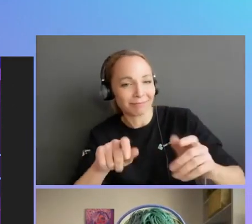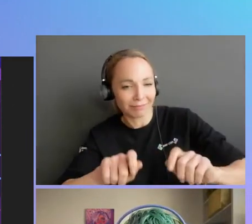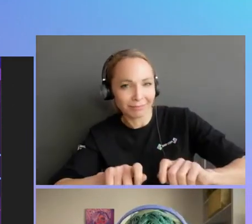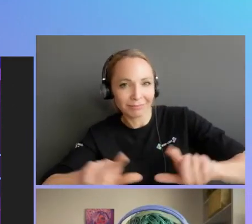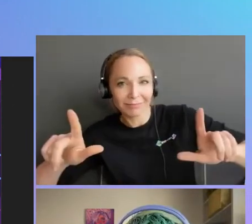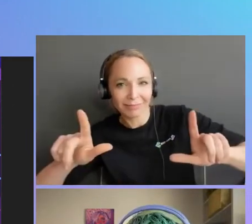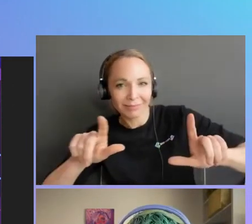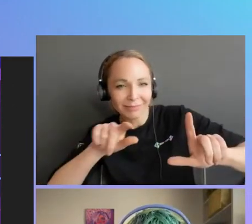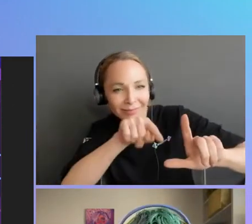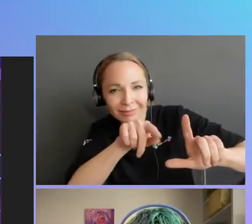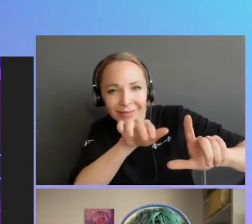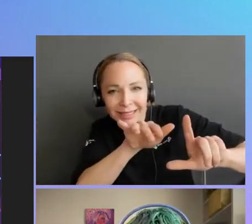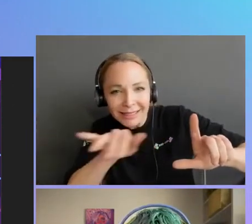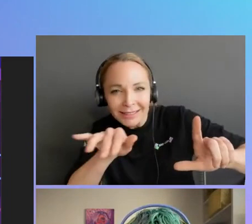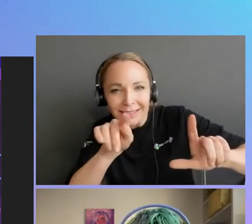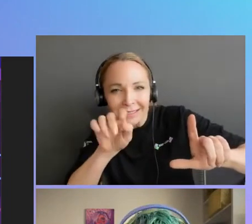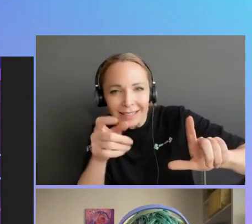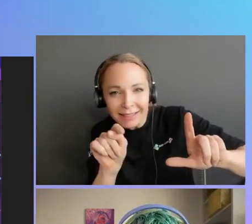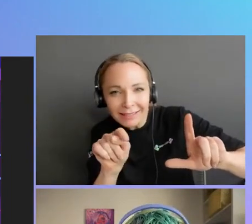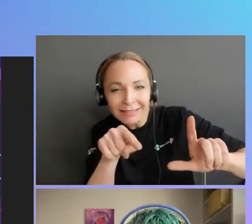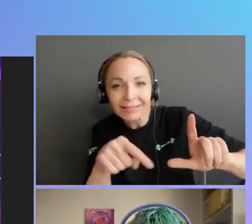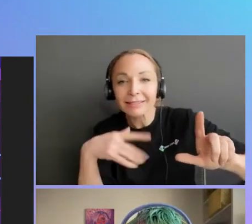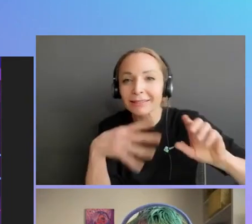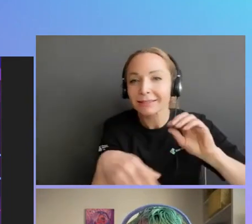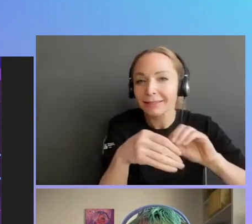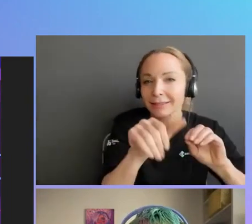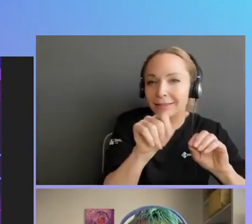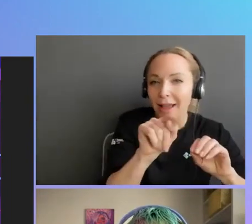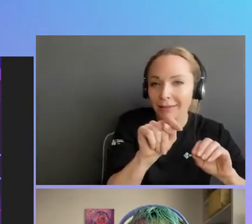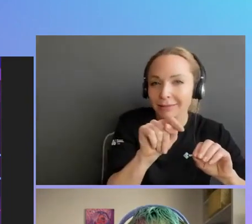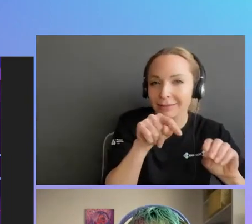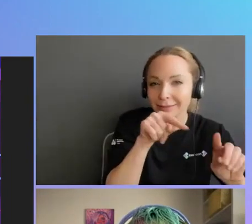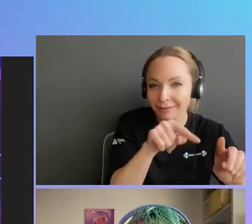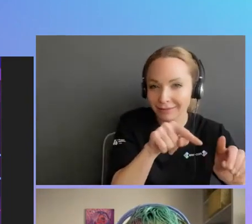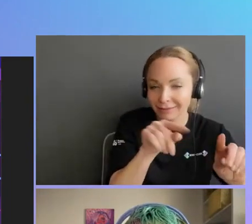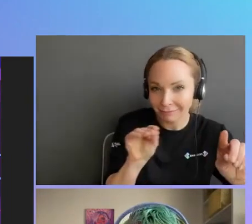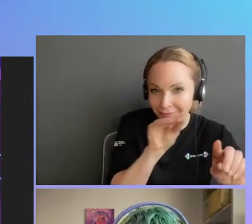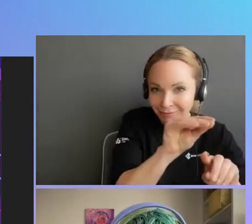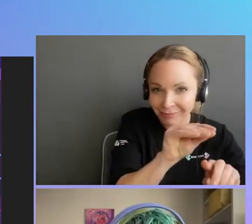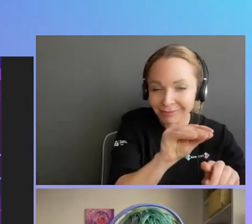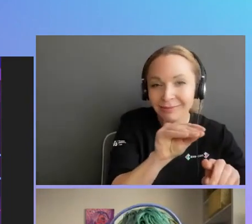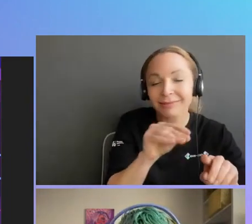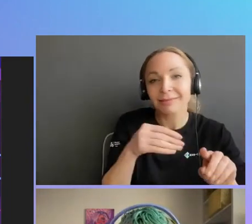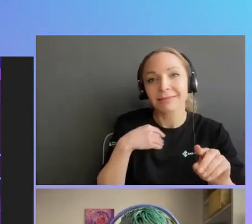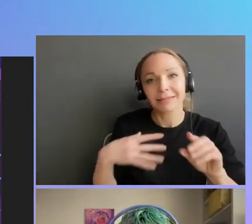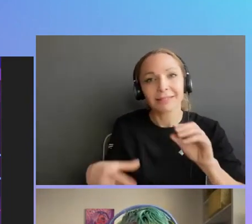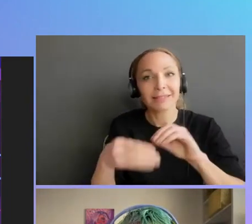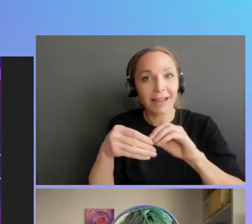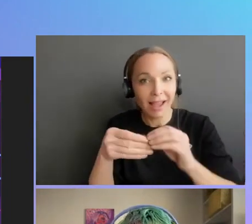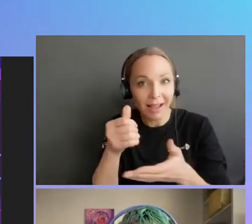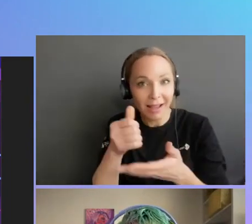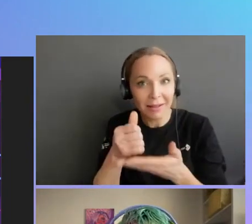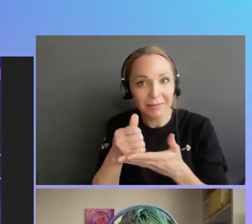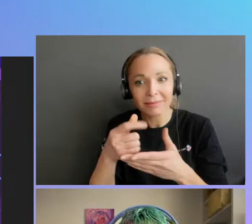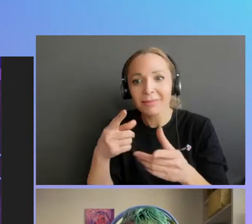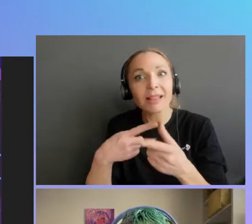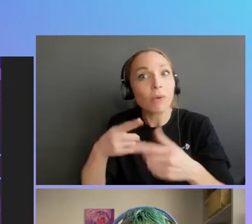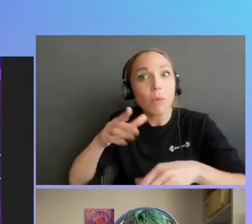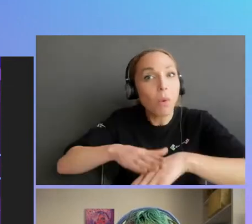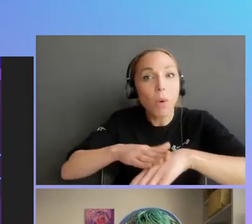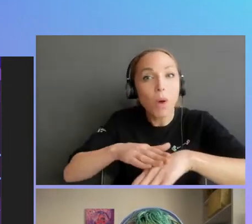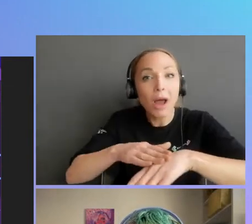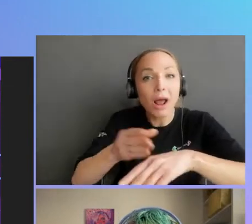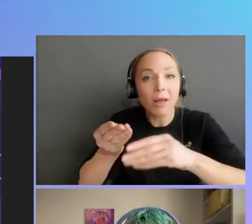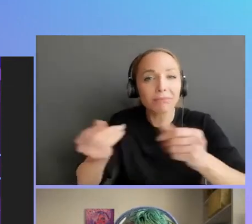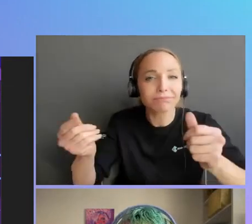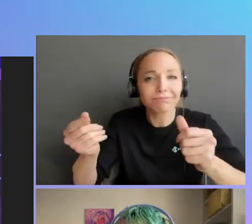attribute and I provide the text help, then my linter warnings go away and I can save my file